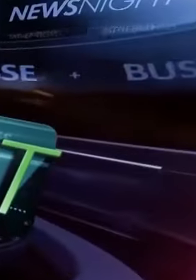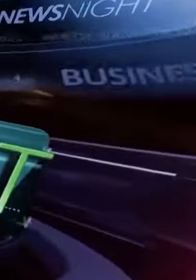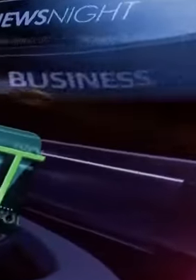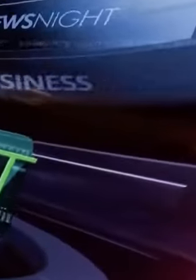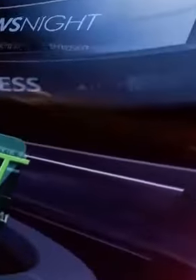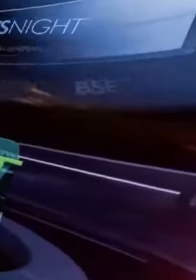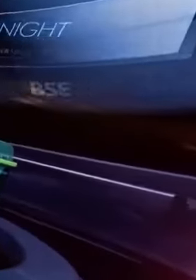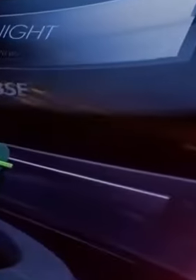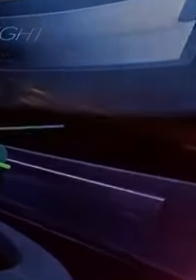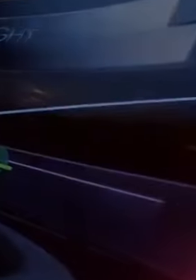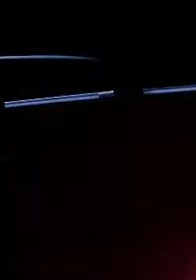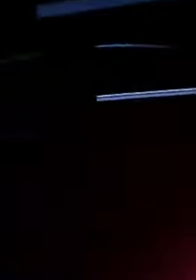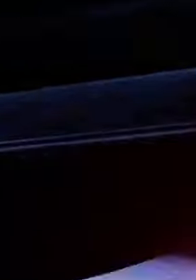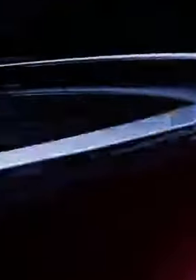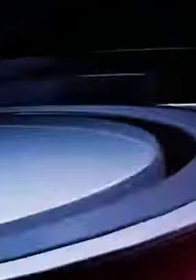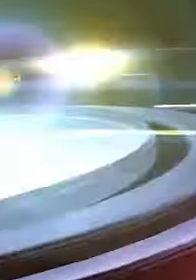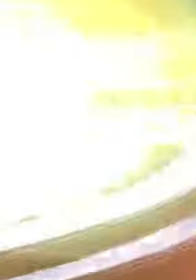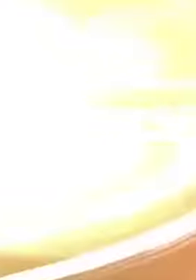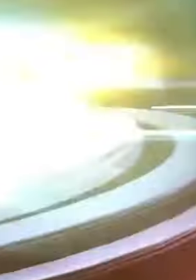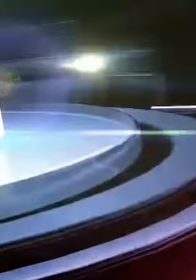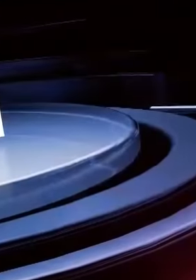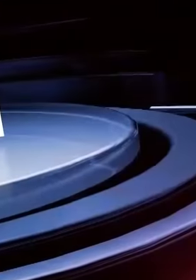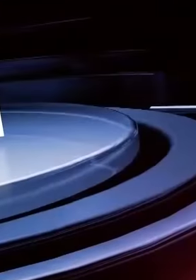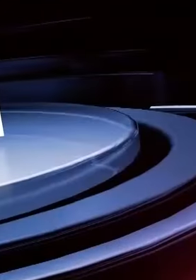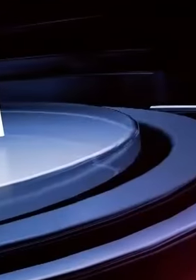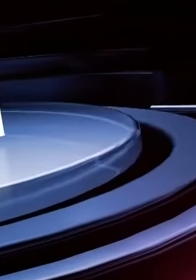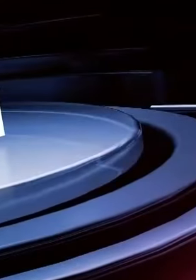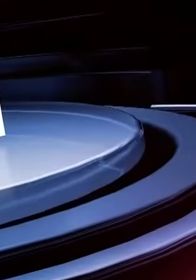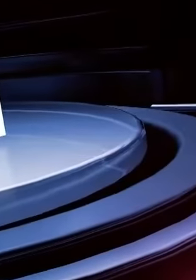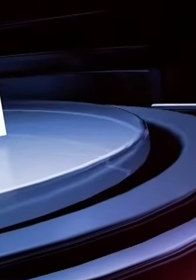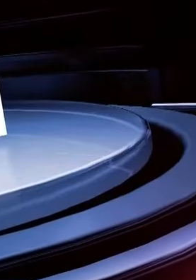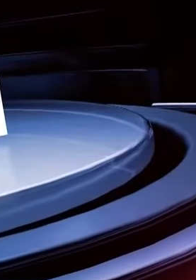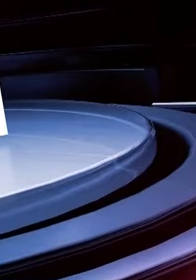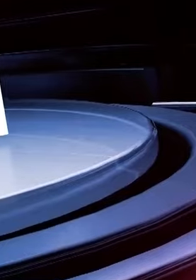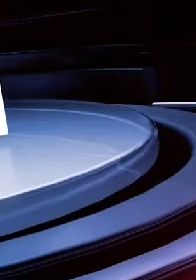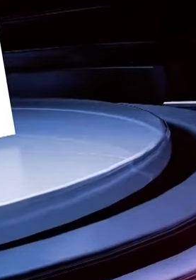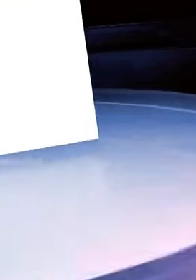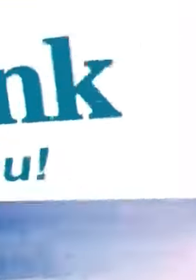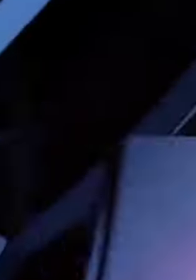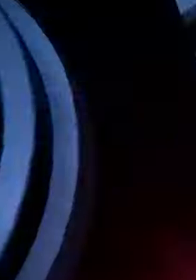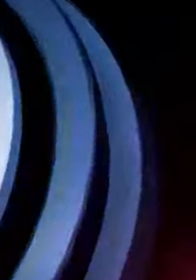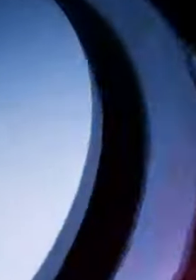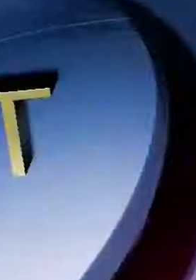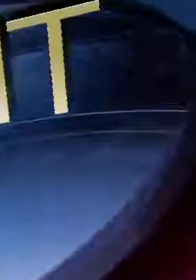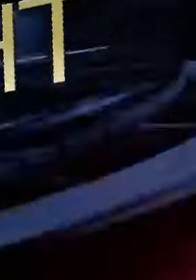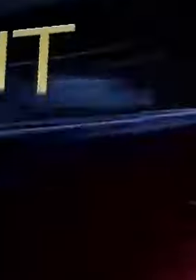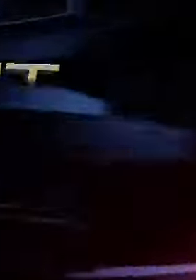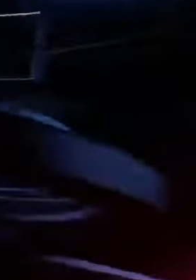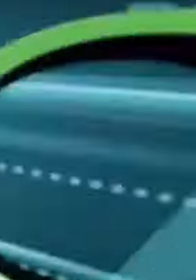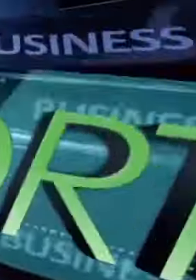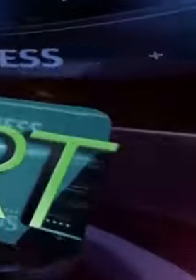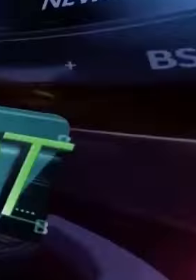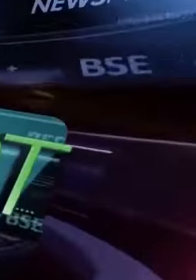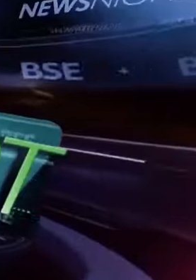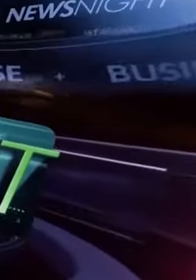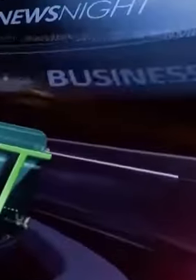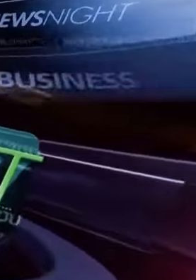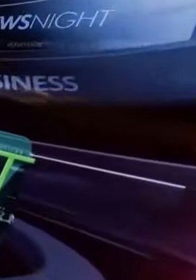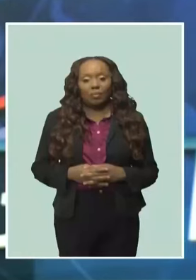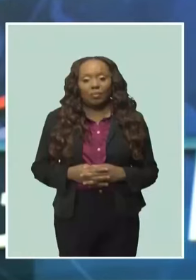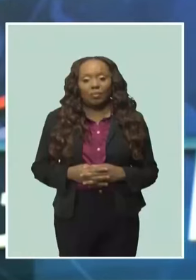The Business Report, brought to you with the compliments of Republic Bank. We're the one for you.